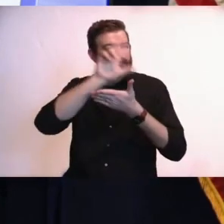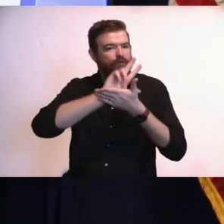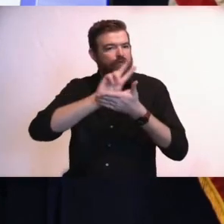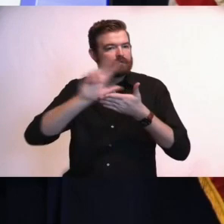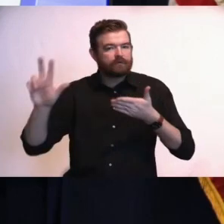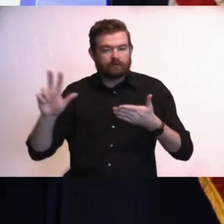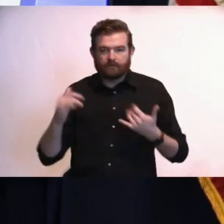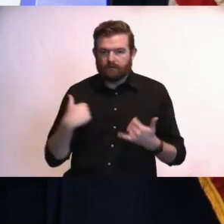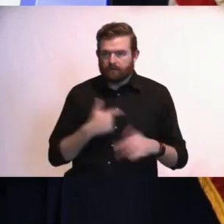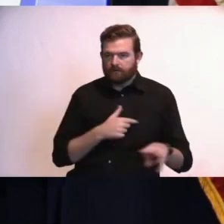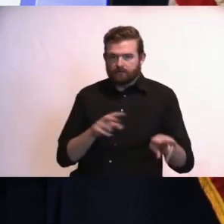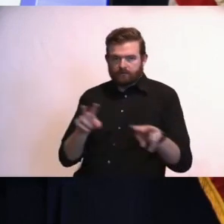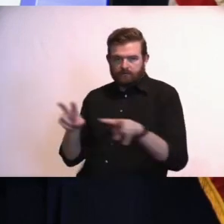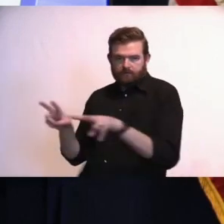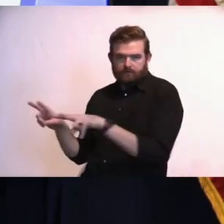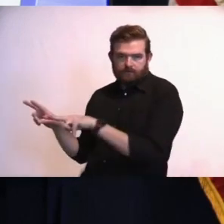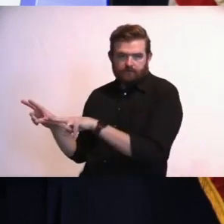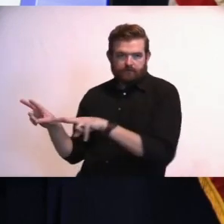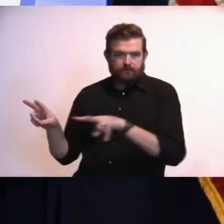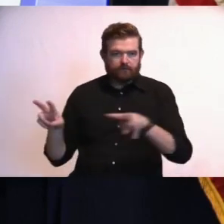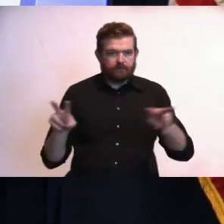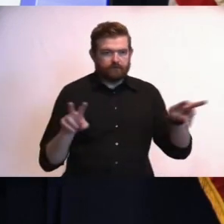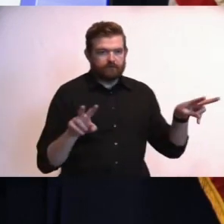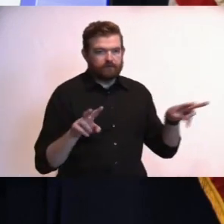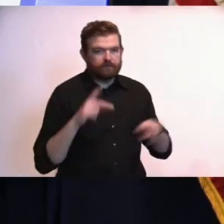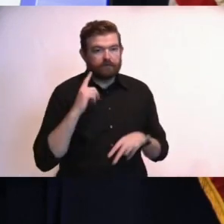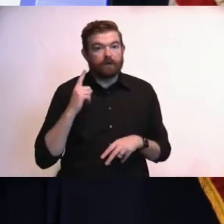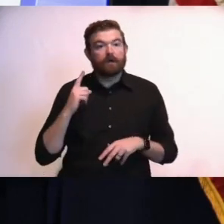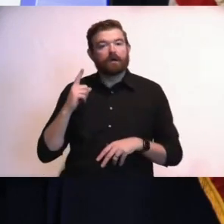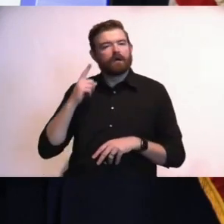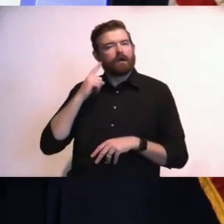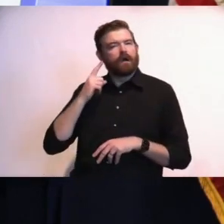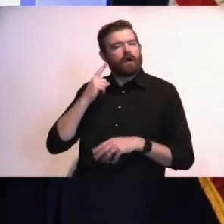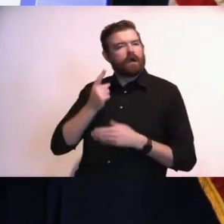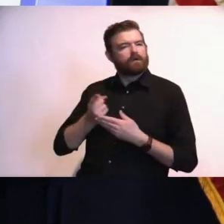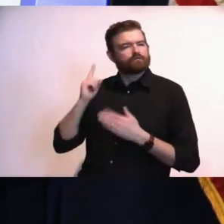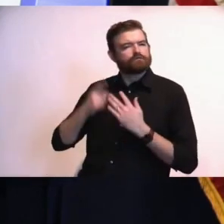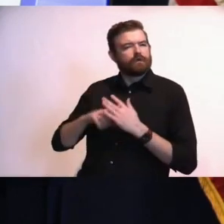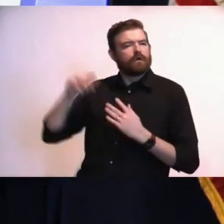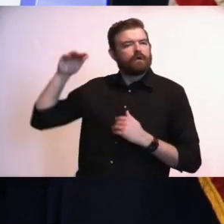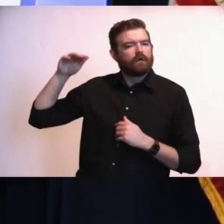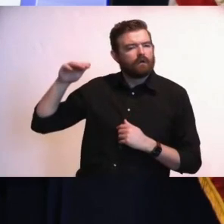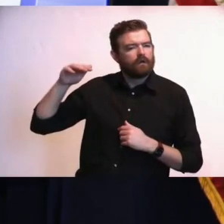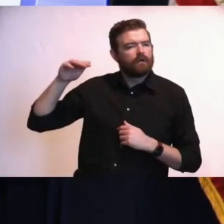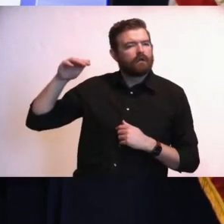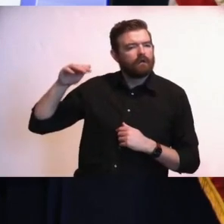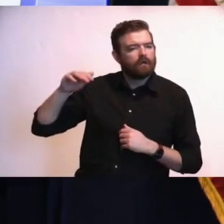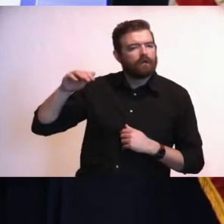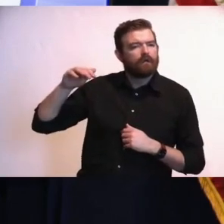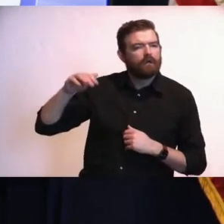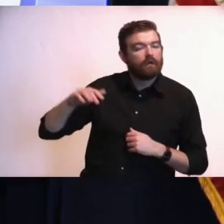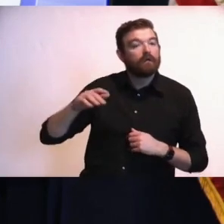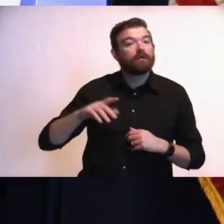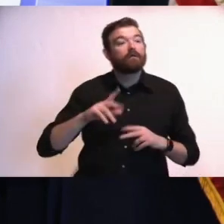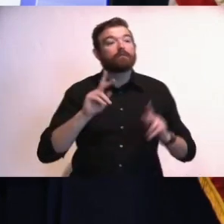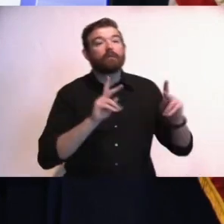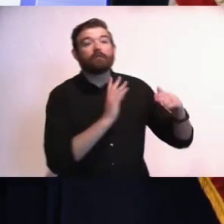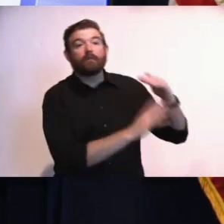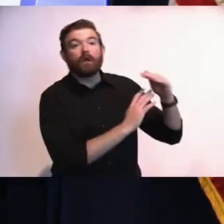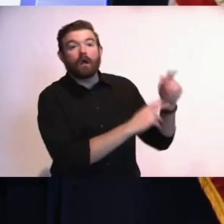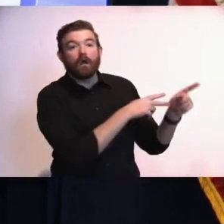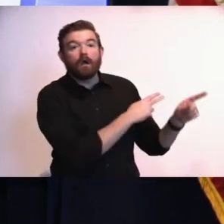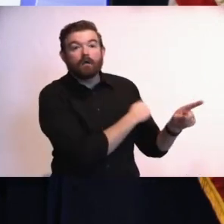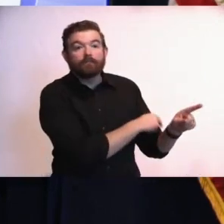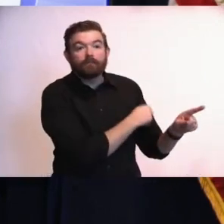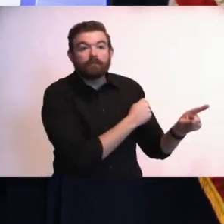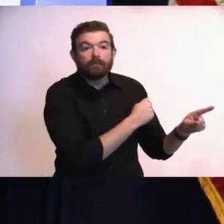2 days we've seen a slight downturn in the number of new hospitalizations versus the discharges. And that's the first time we've